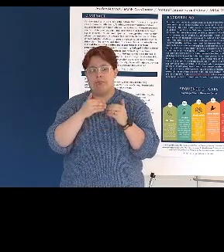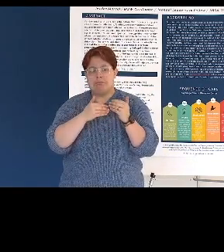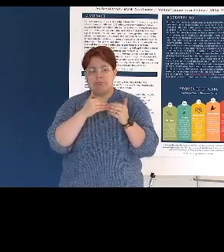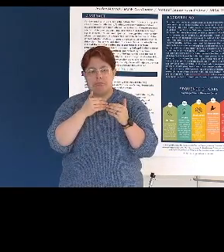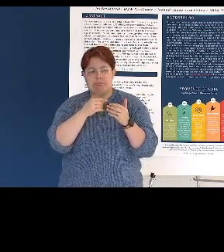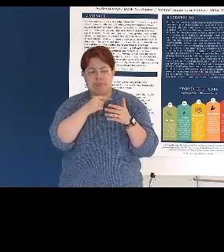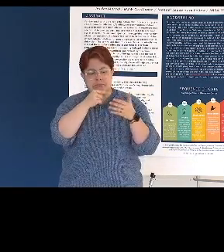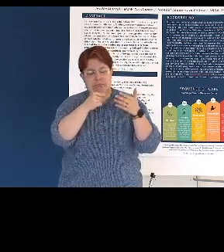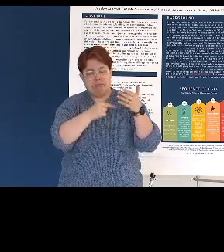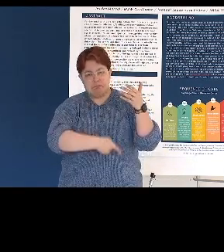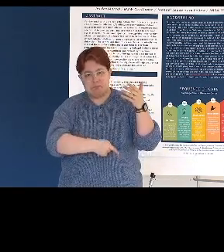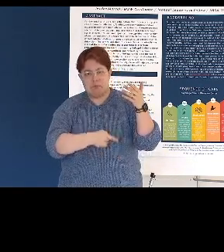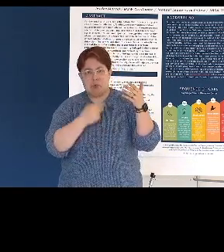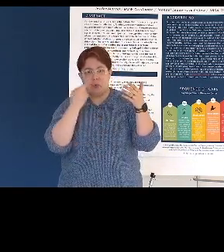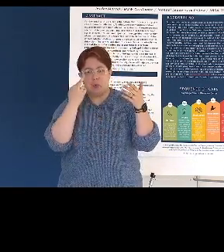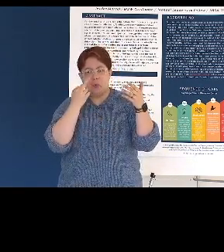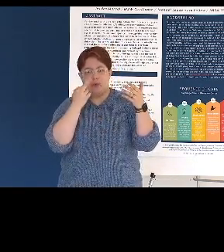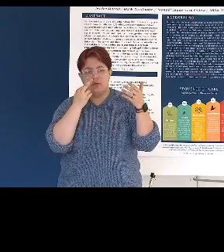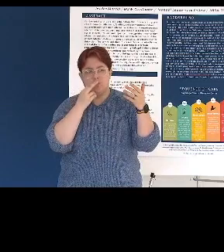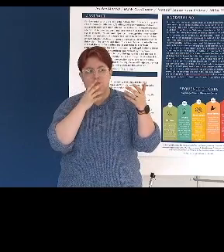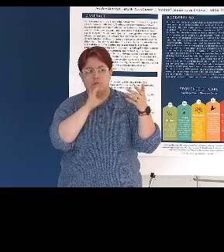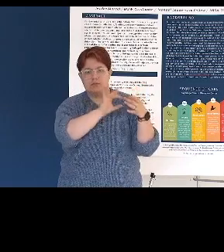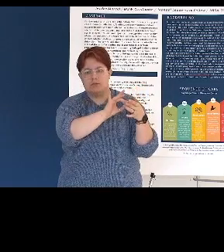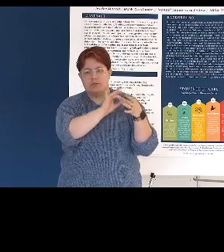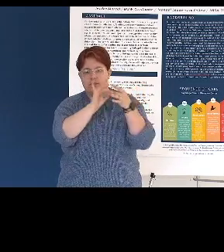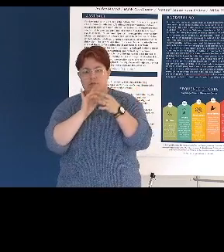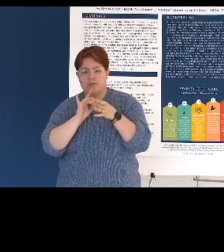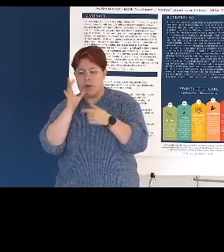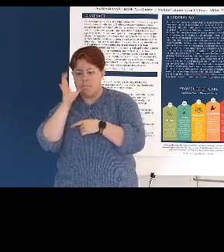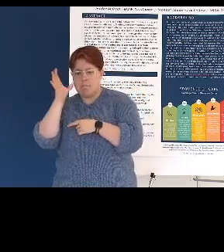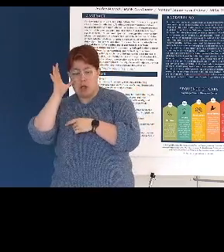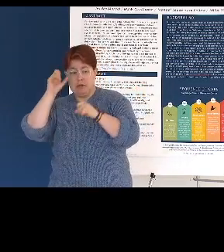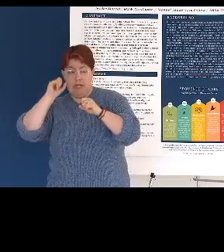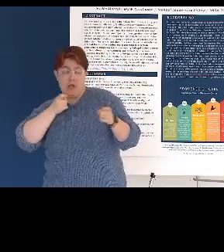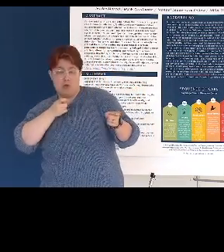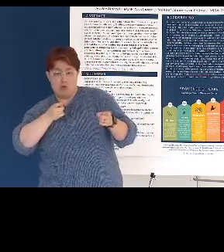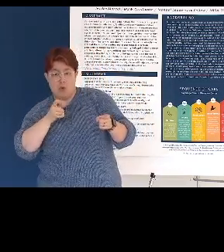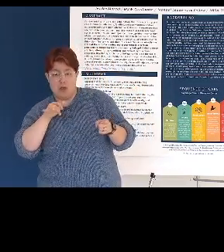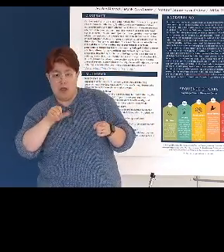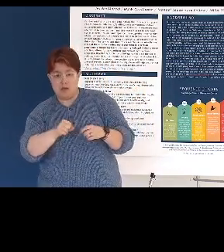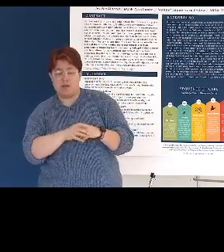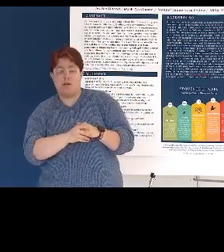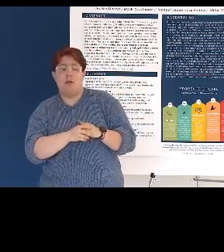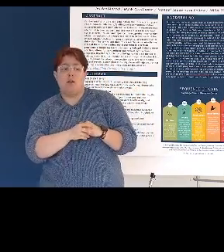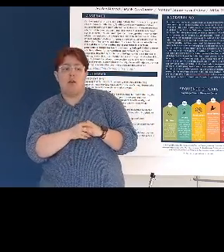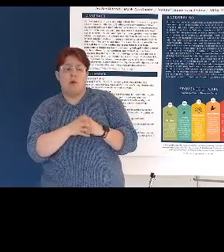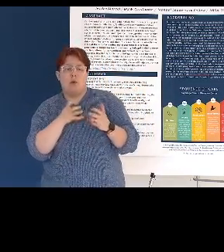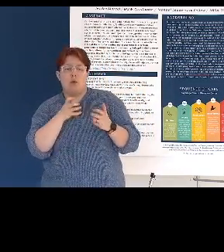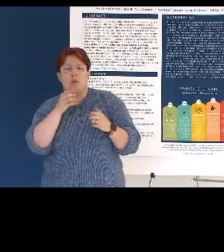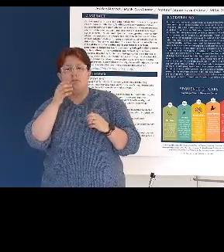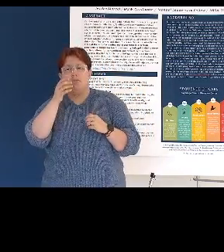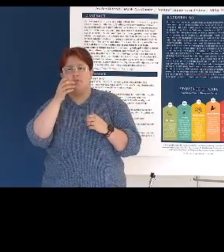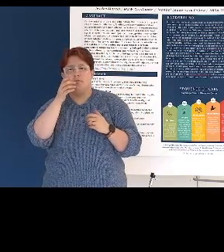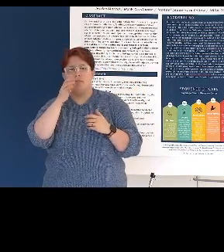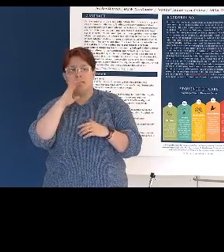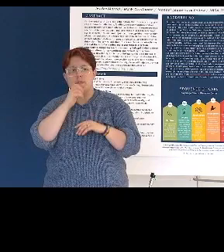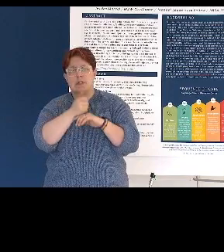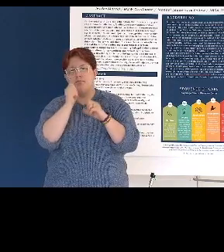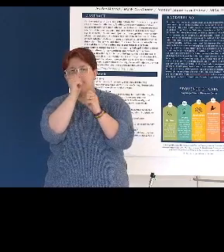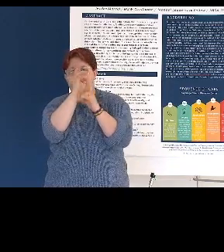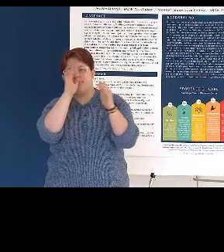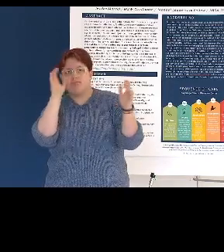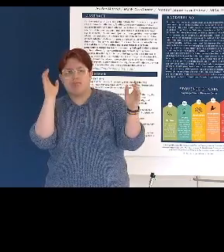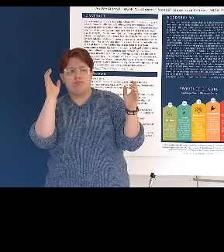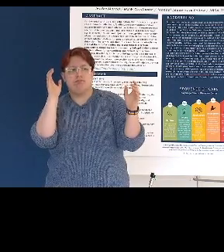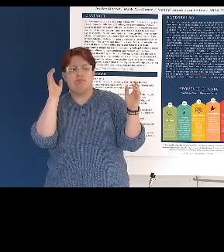reasons why connect back to things that parents could have control over. So I wanted to conceptualize an intervention that I